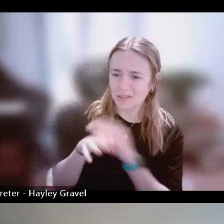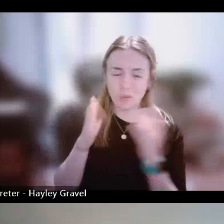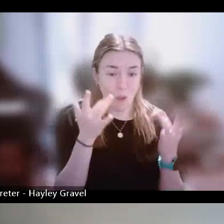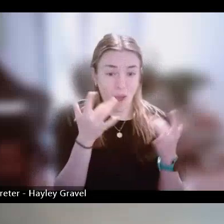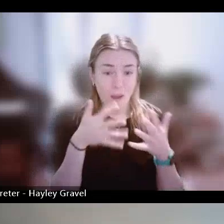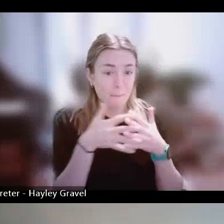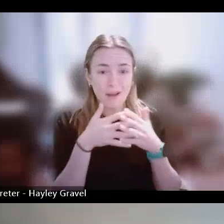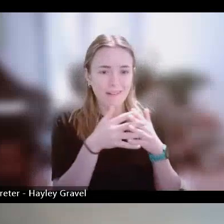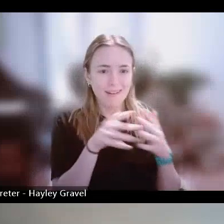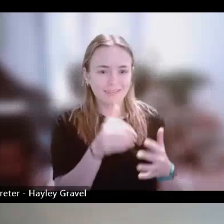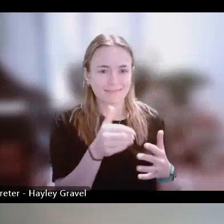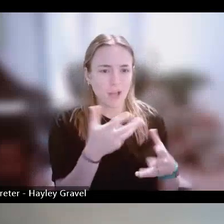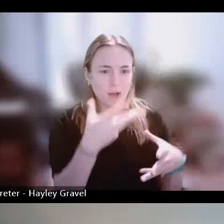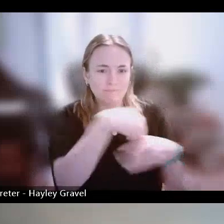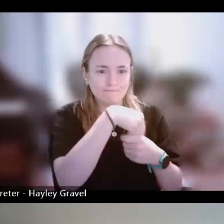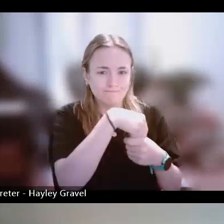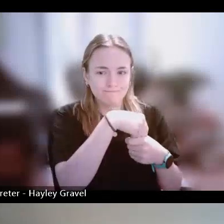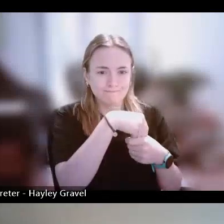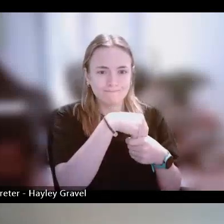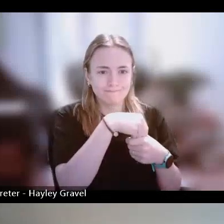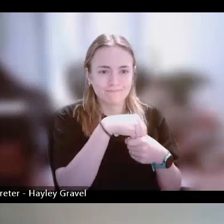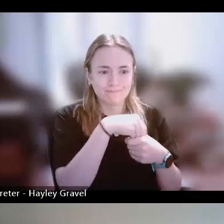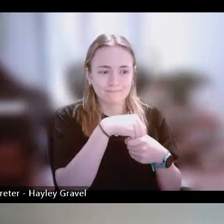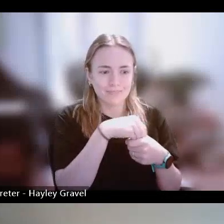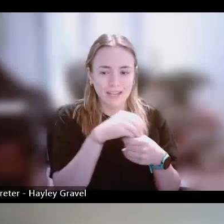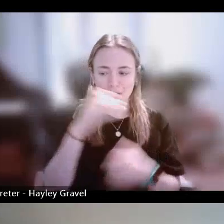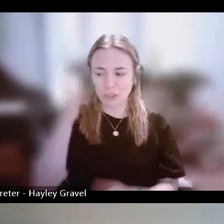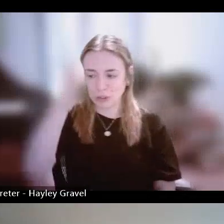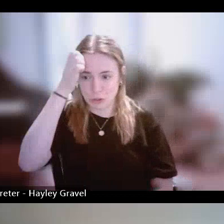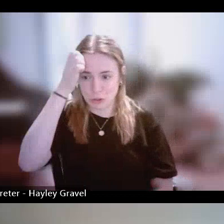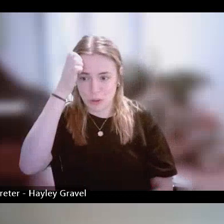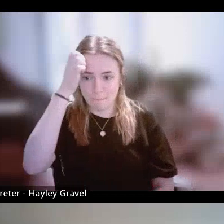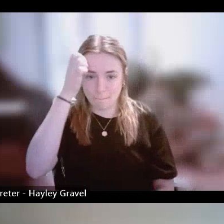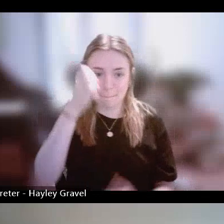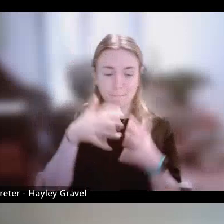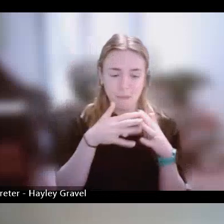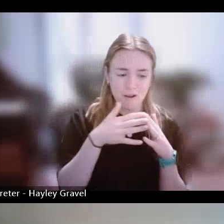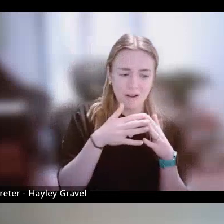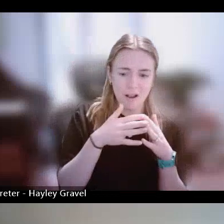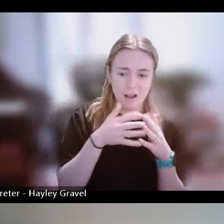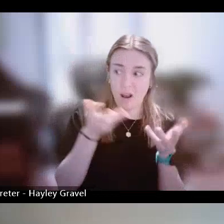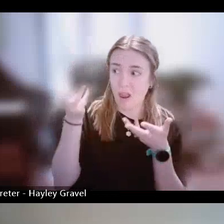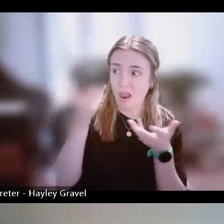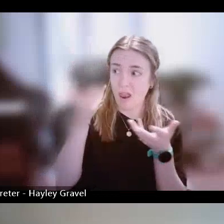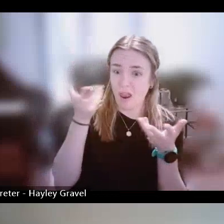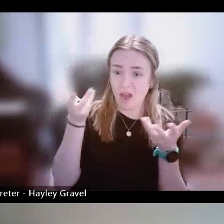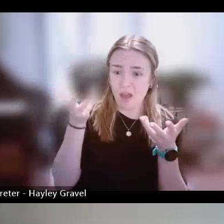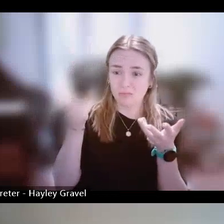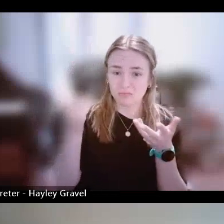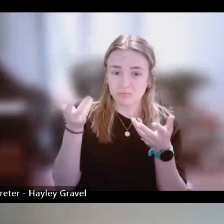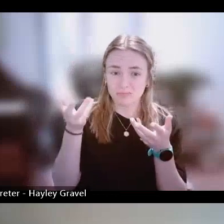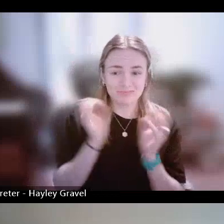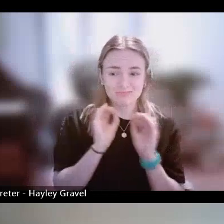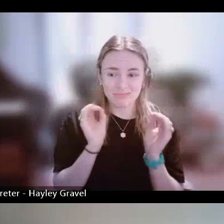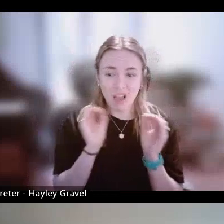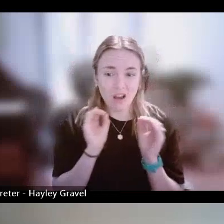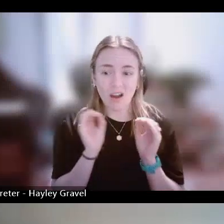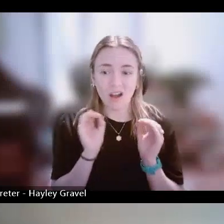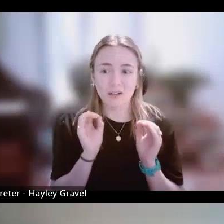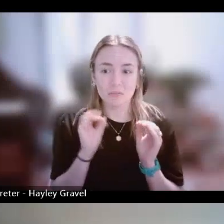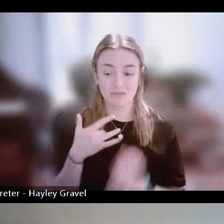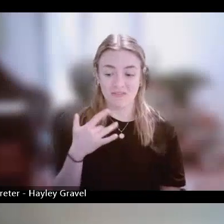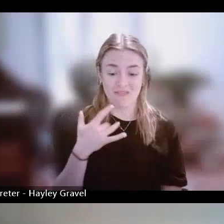good conversation back and forth with the European public school system. Where I feel like they would be a